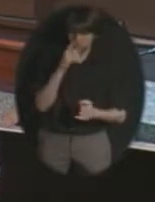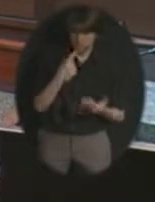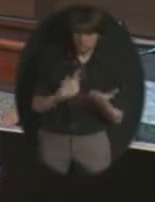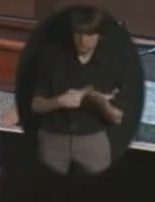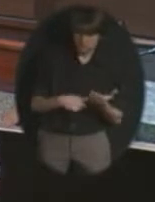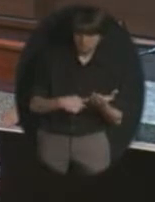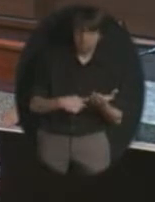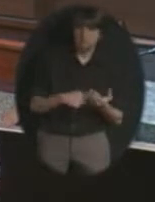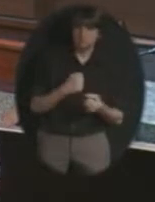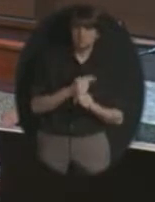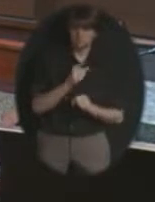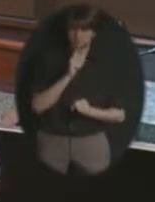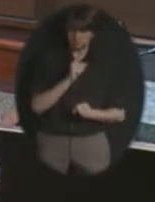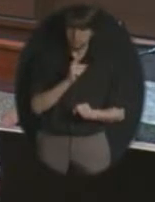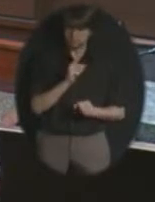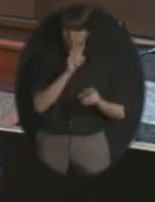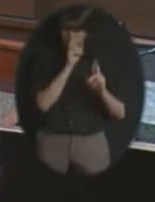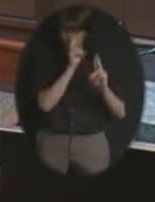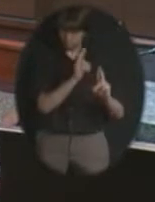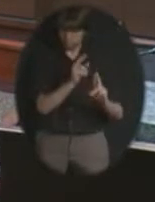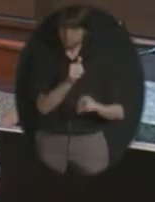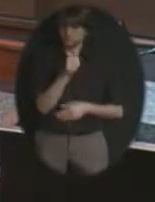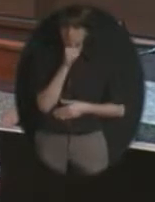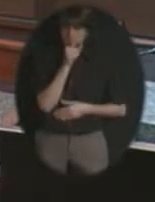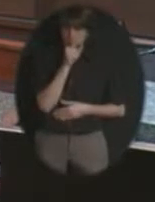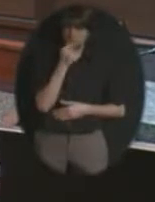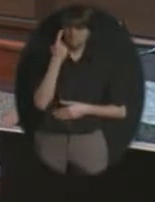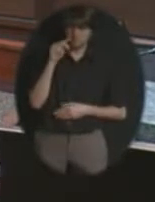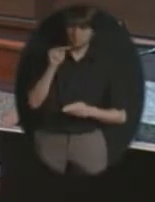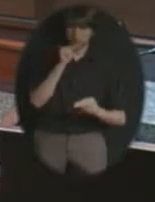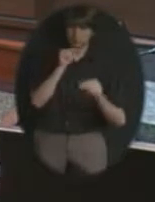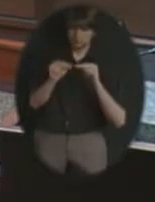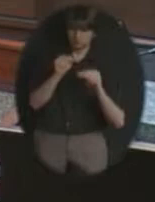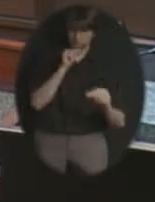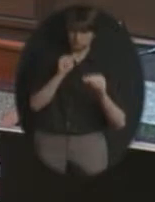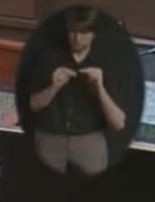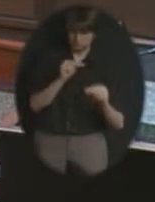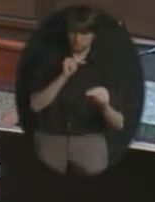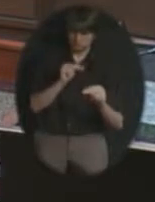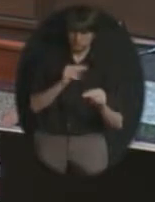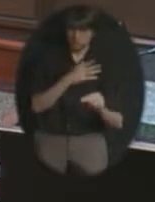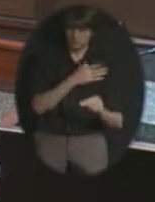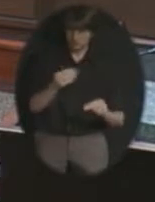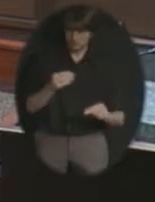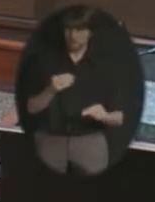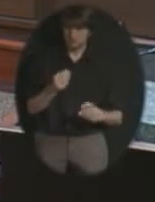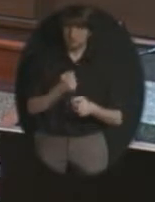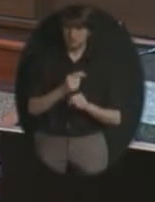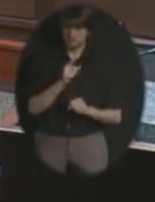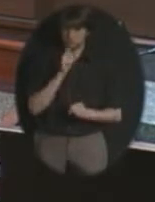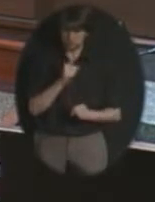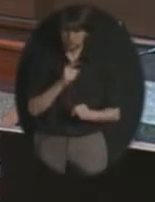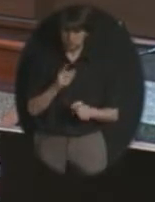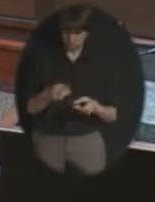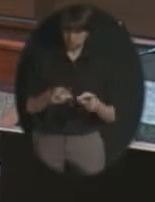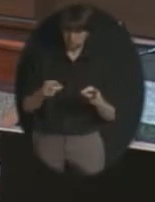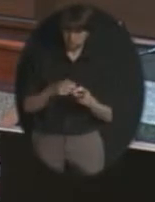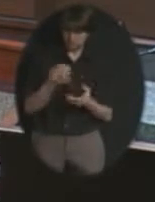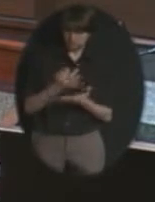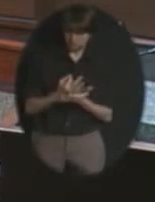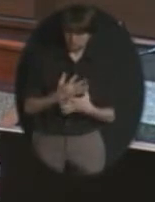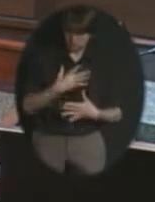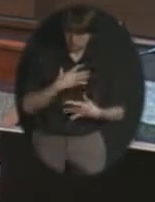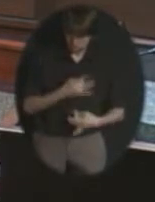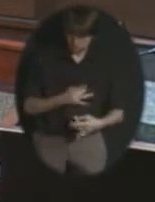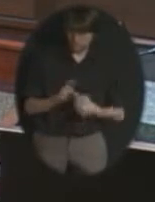confidentiality confidentiality of its negotiating position and the public interest and to protect the district's financial interest and bargaining position